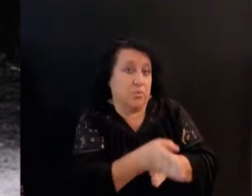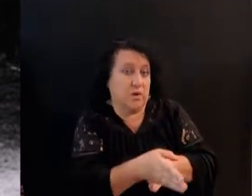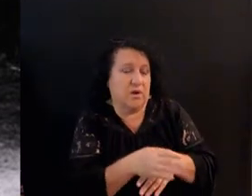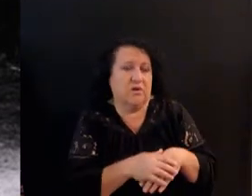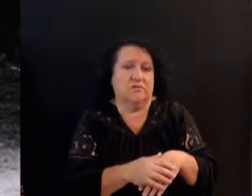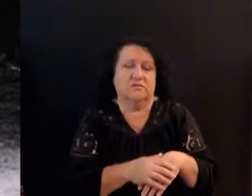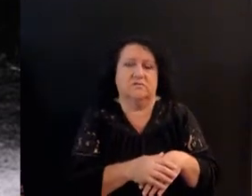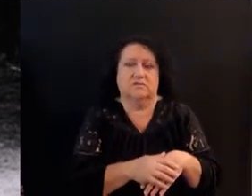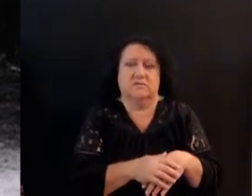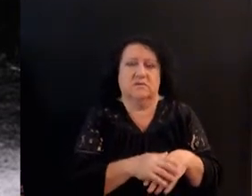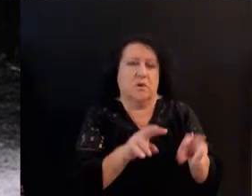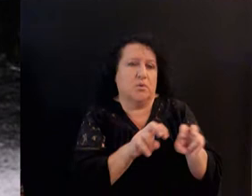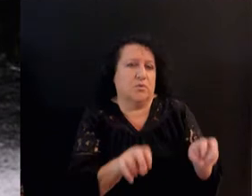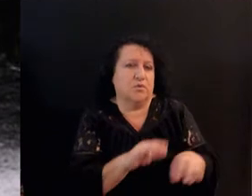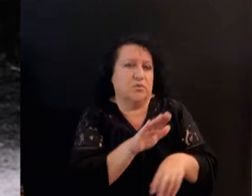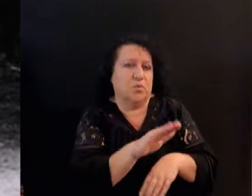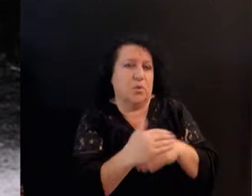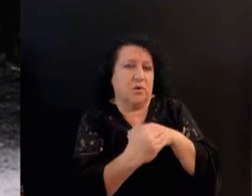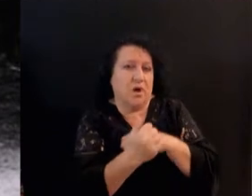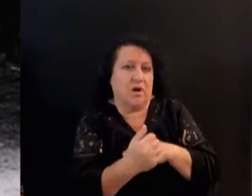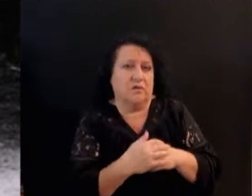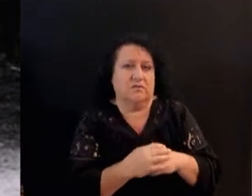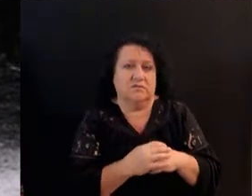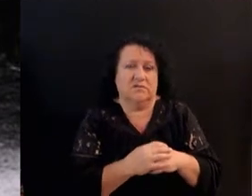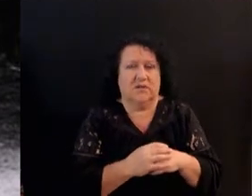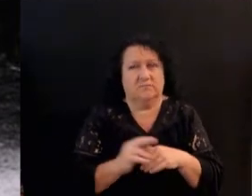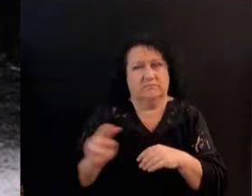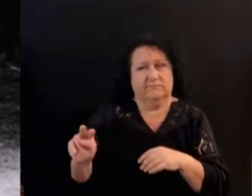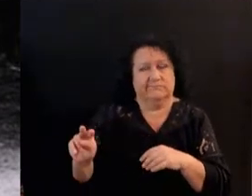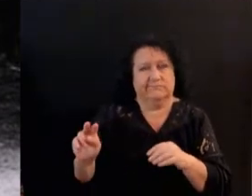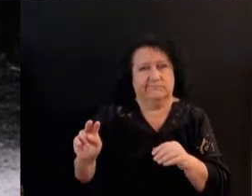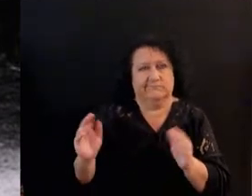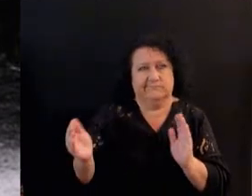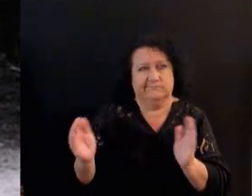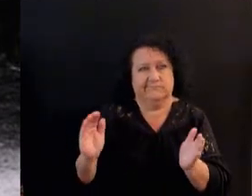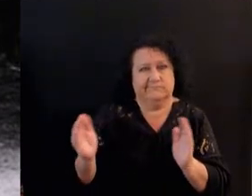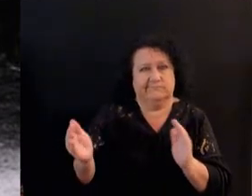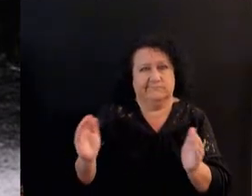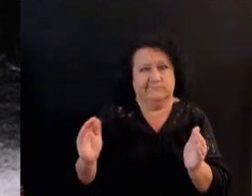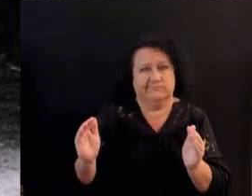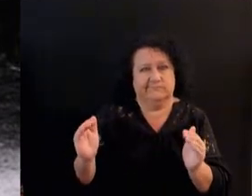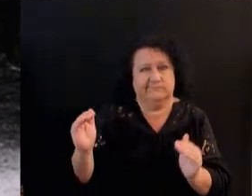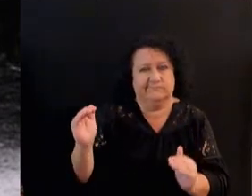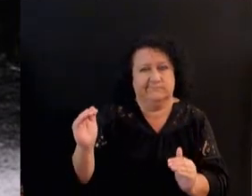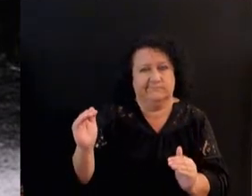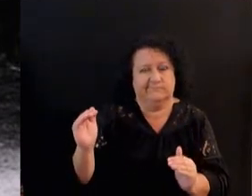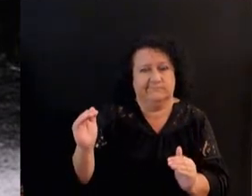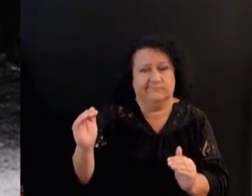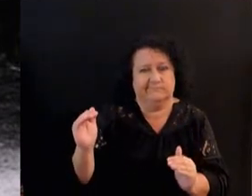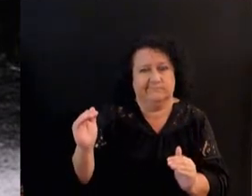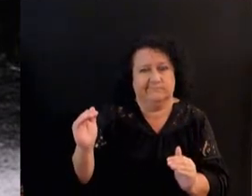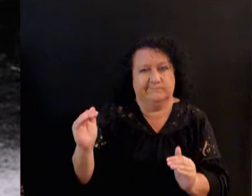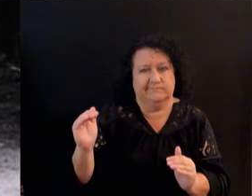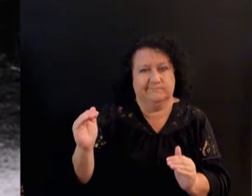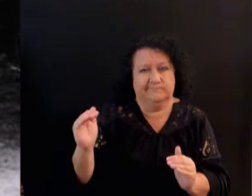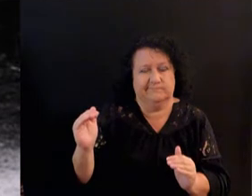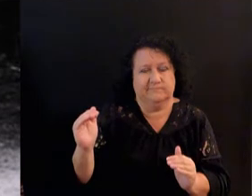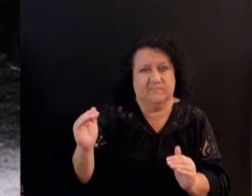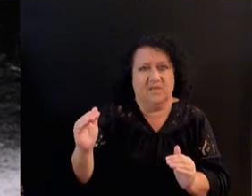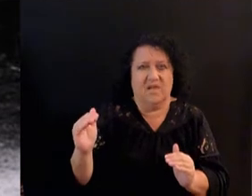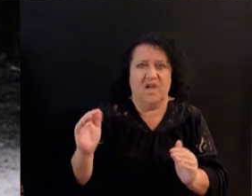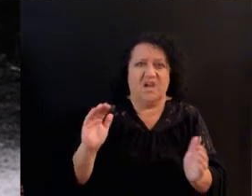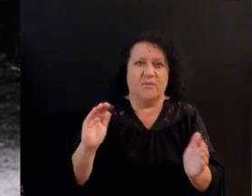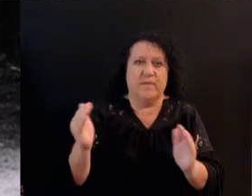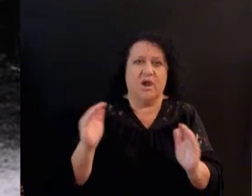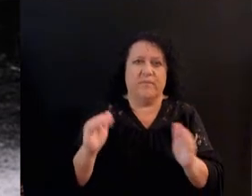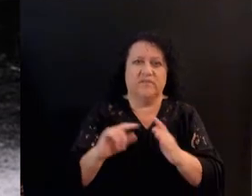your call, and you're like, but no. And comparison starts to, before